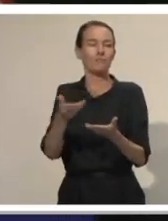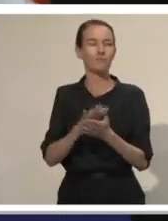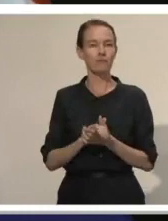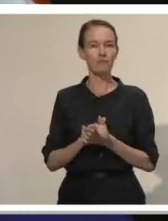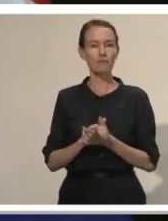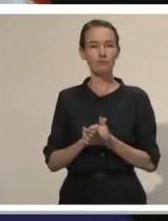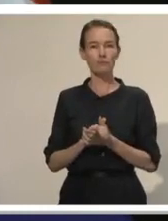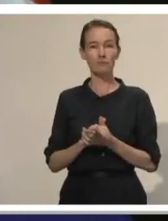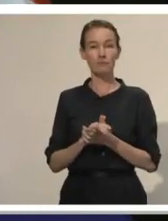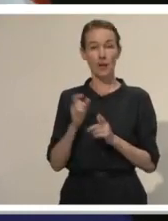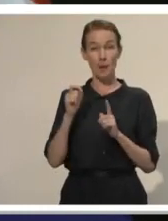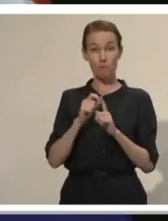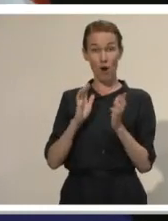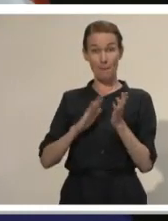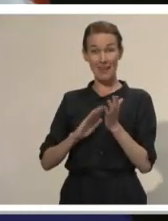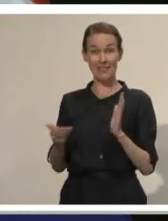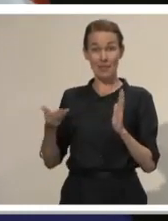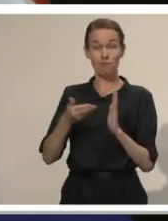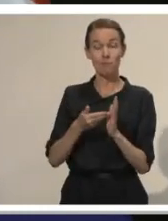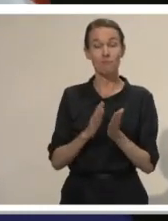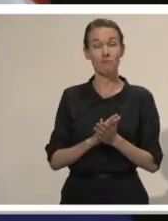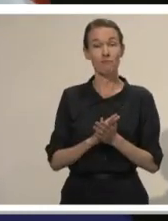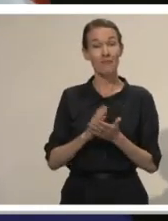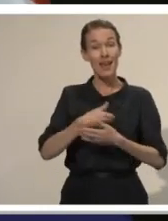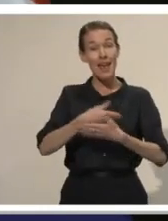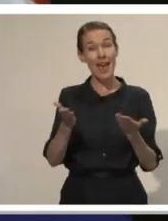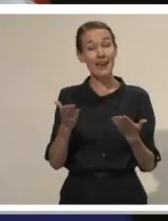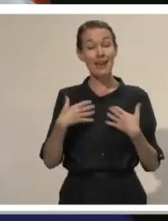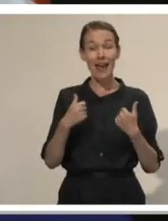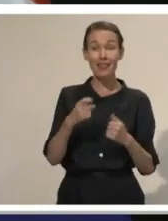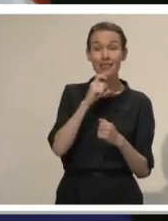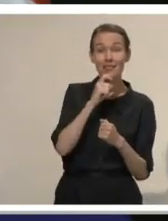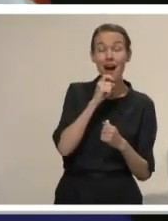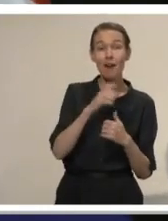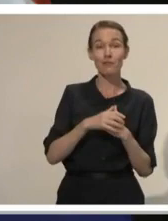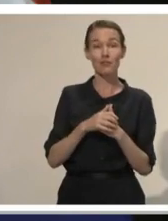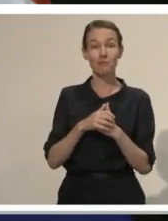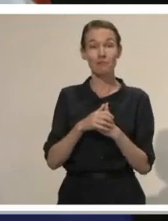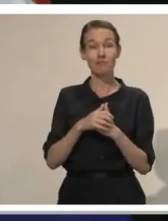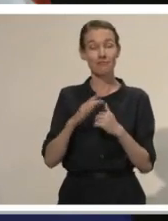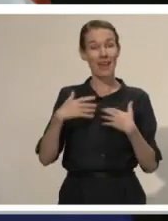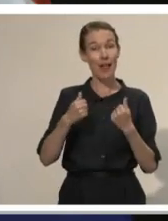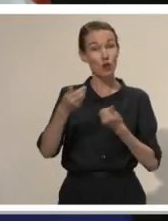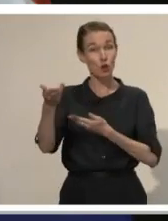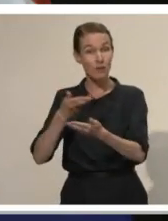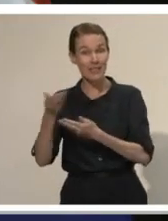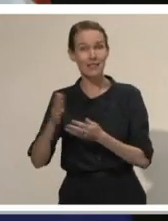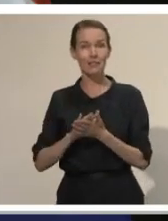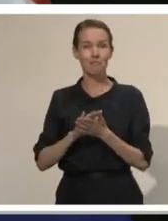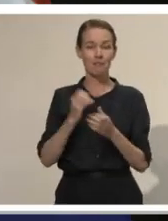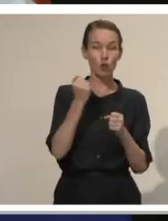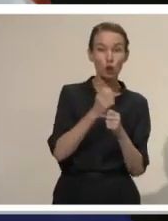health professionals and those who are working within the health sector, and this includes in primary health care, is